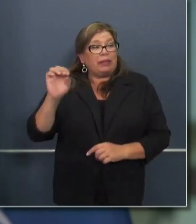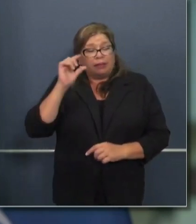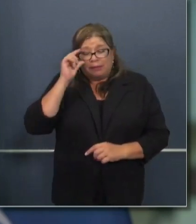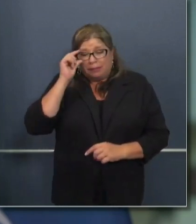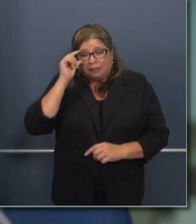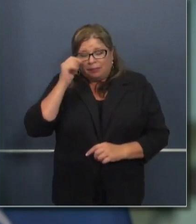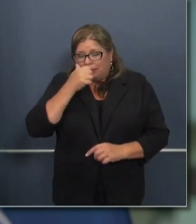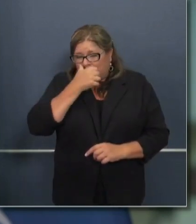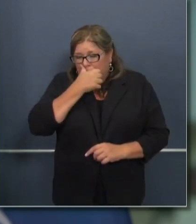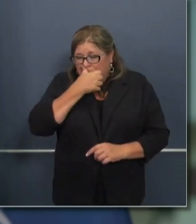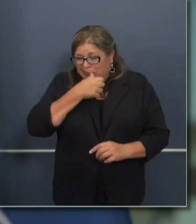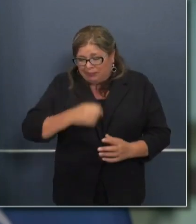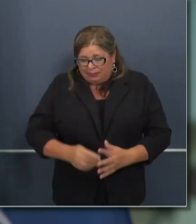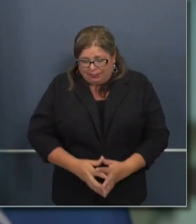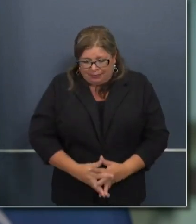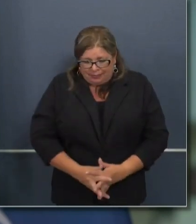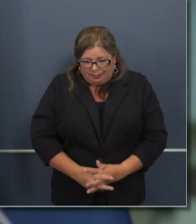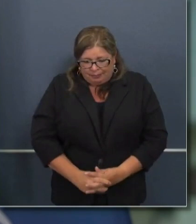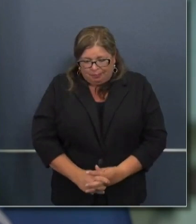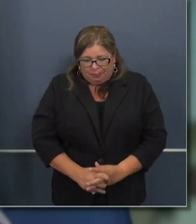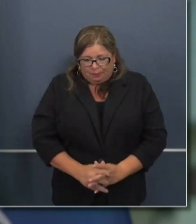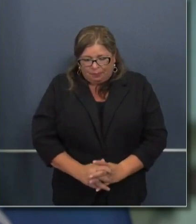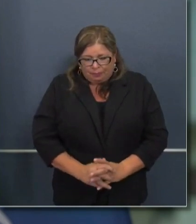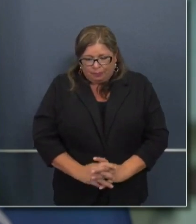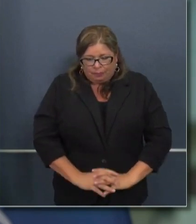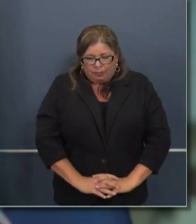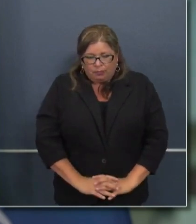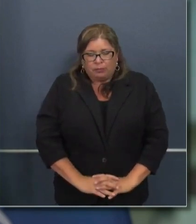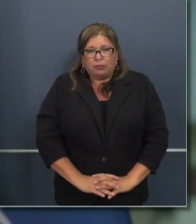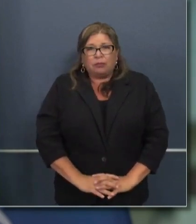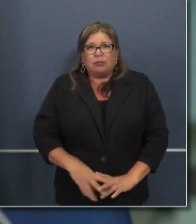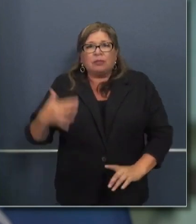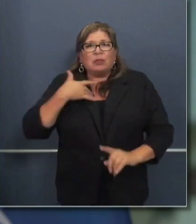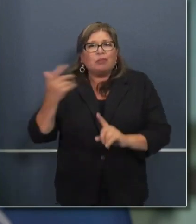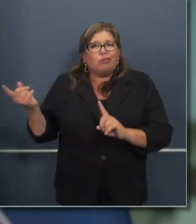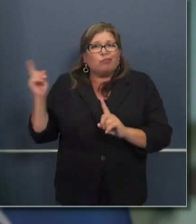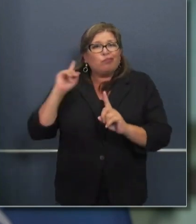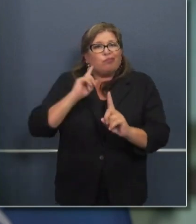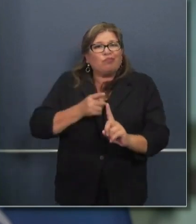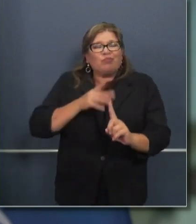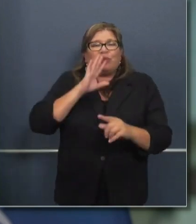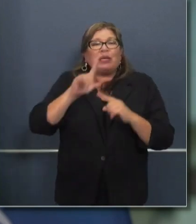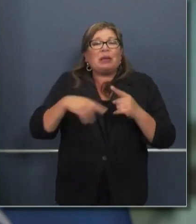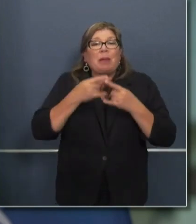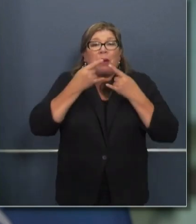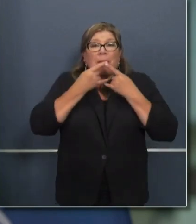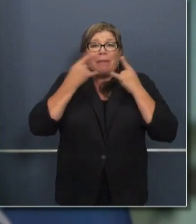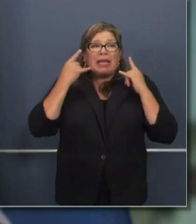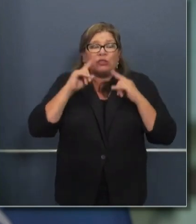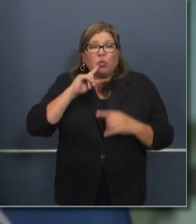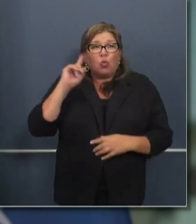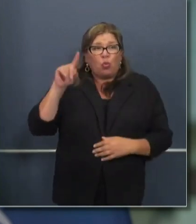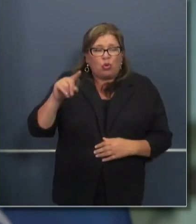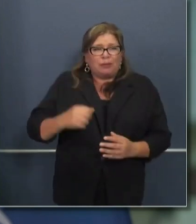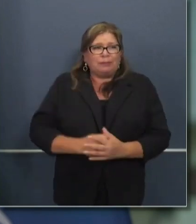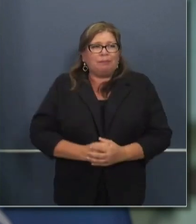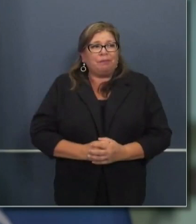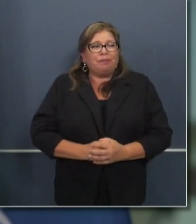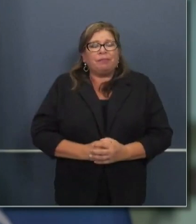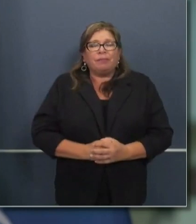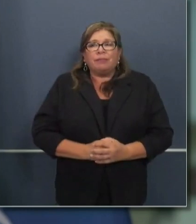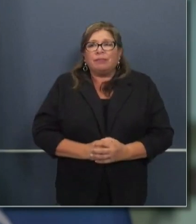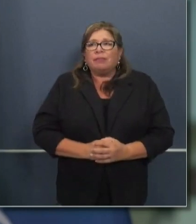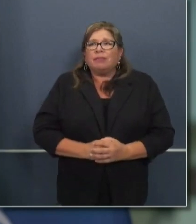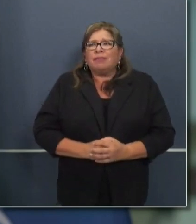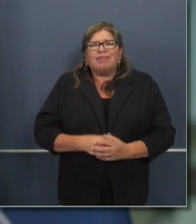Hi, Governor. I want to turn for a moment back to the mask order. There's been a lot of confusion from